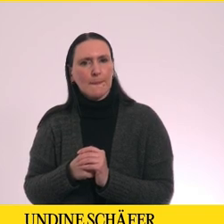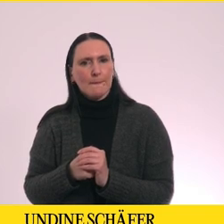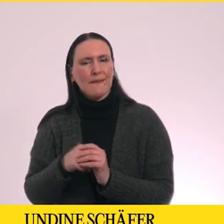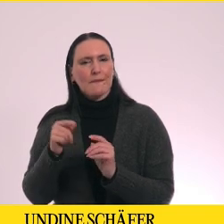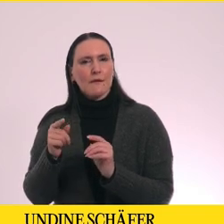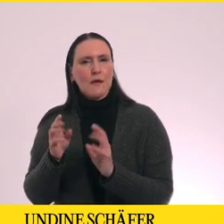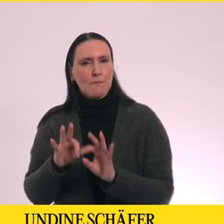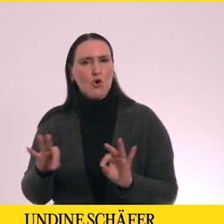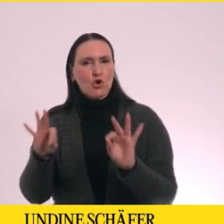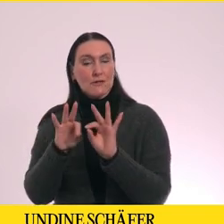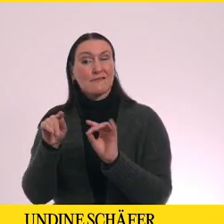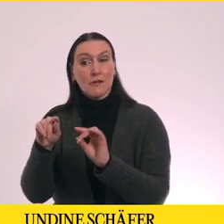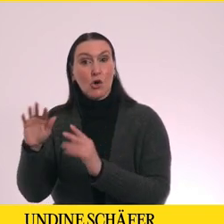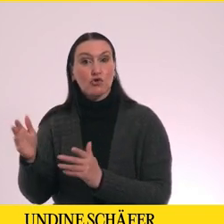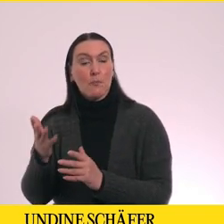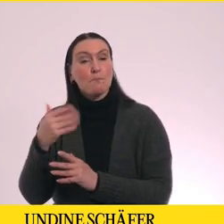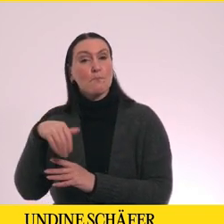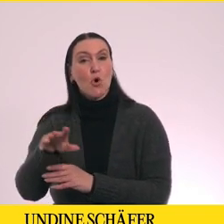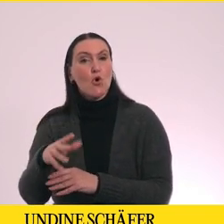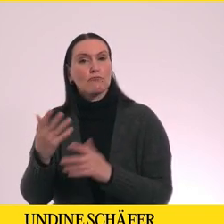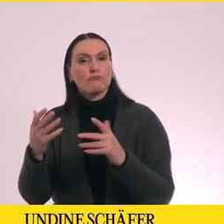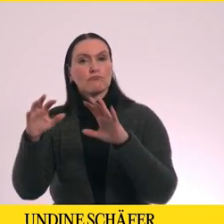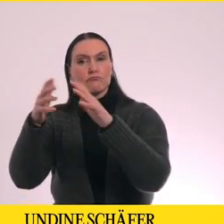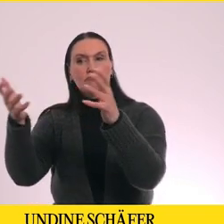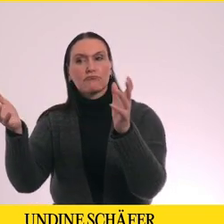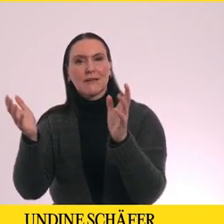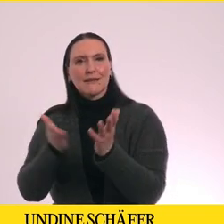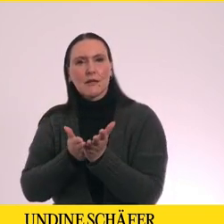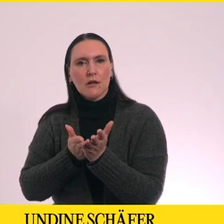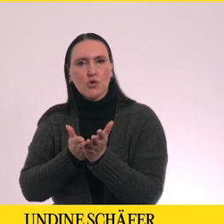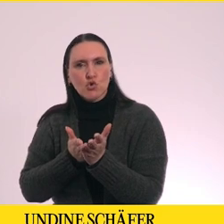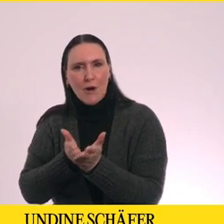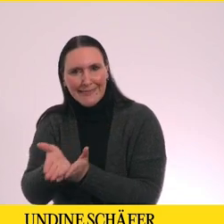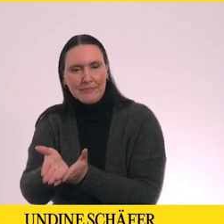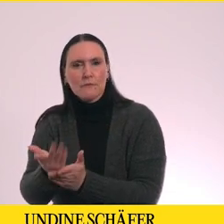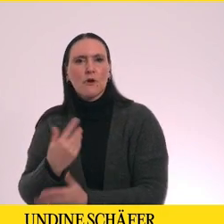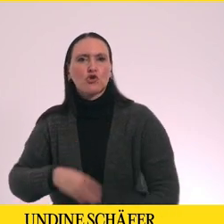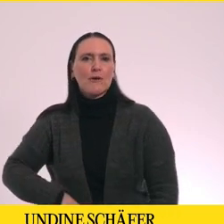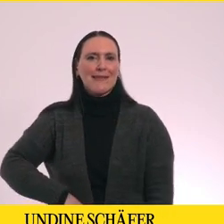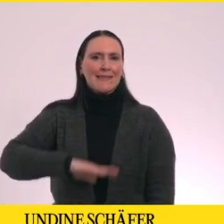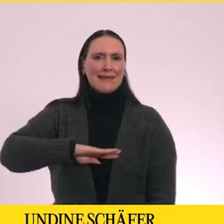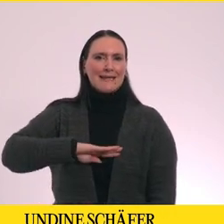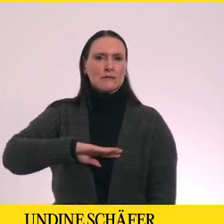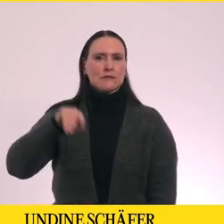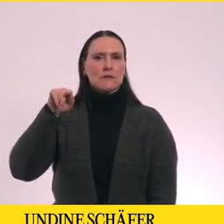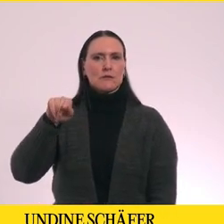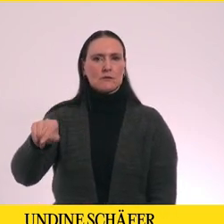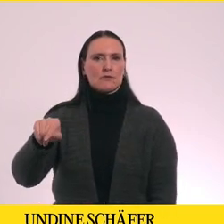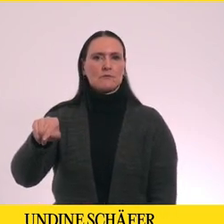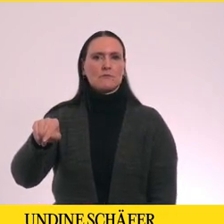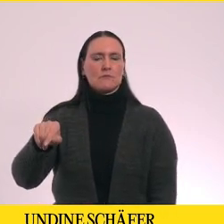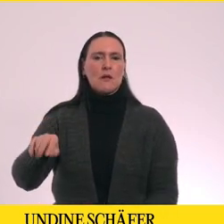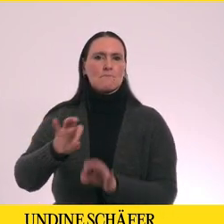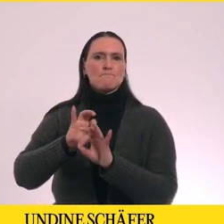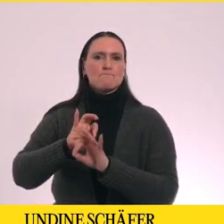construct of rights and ethics. So that is always really difficult